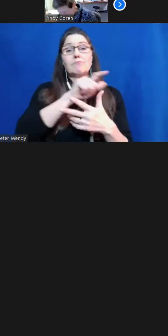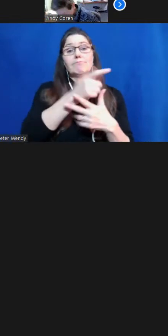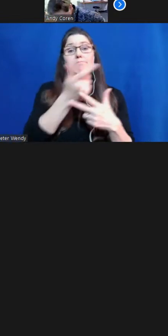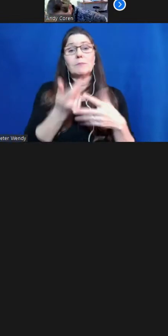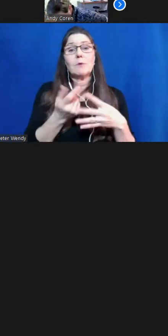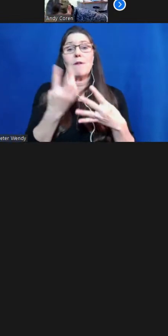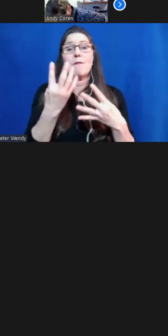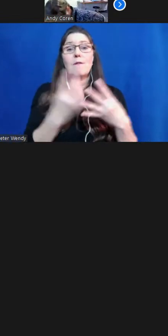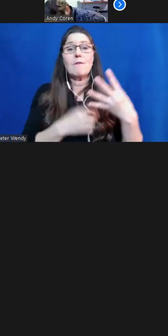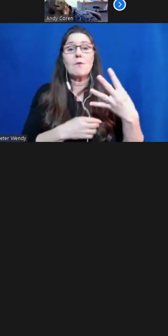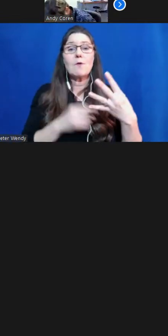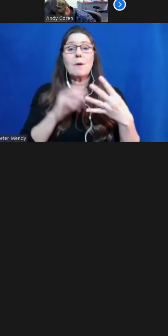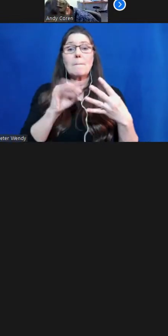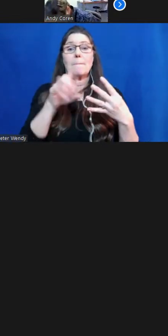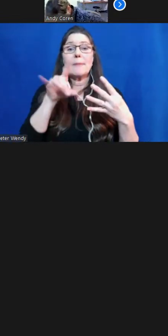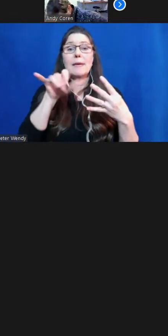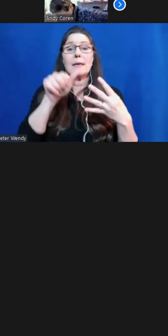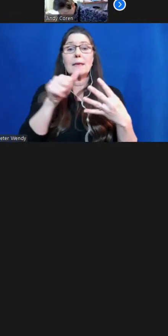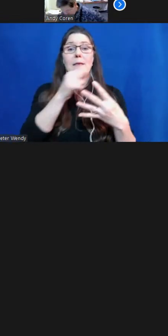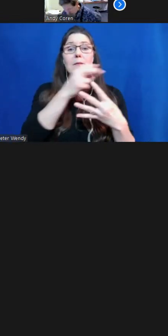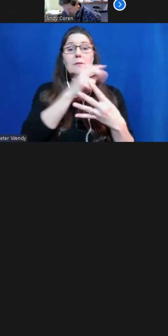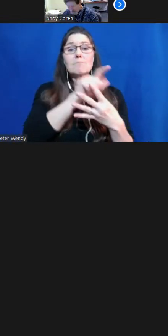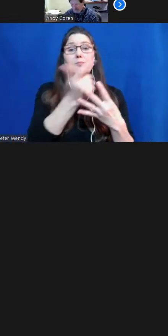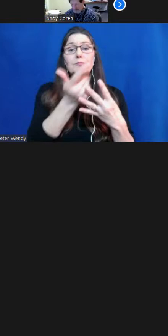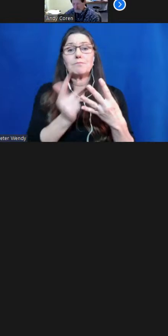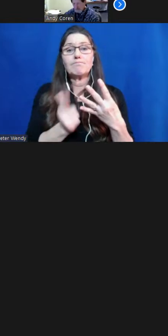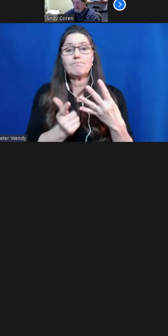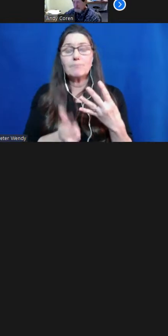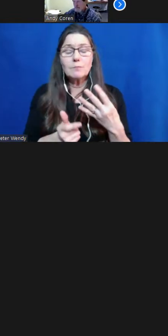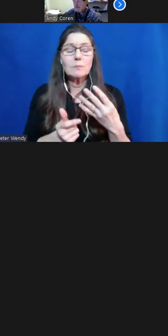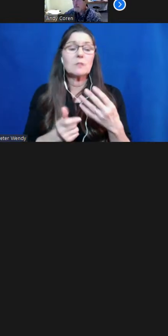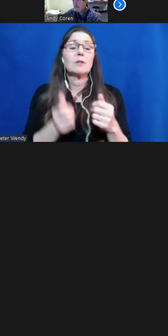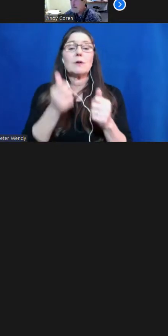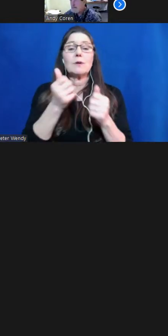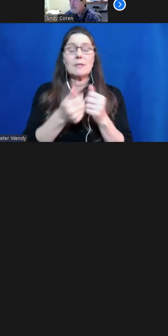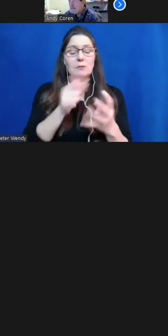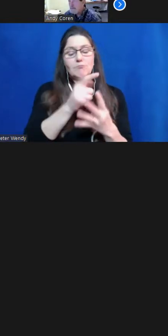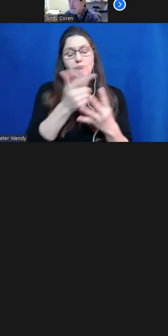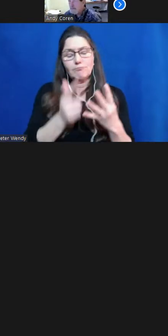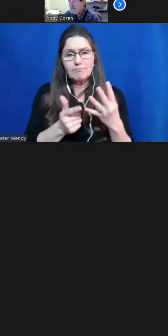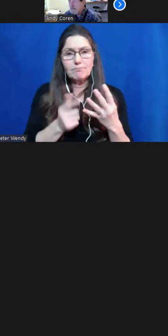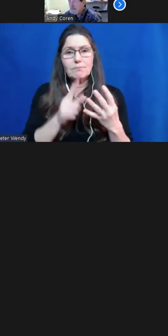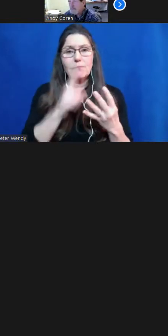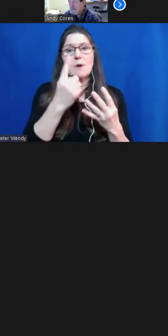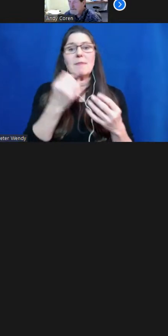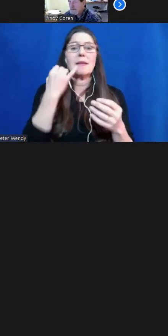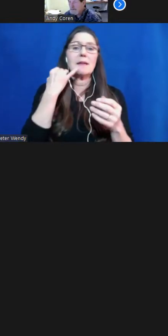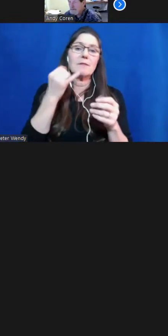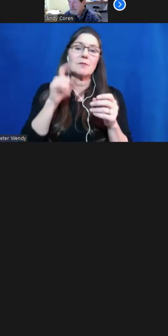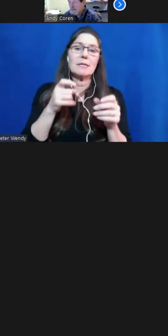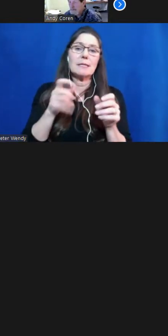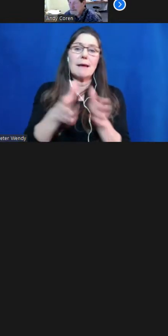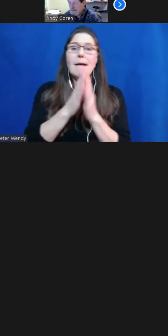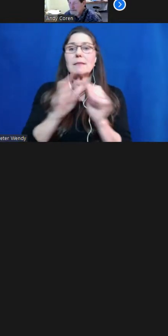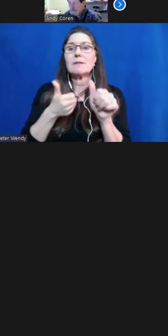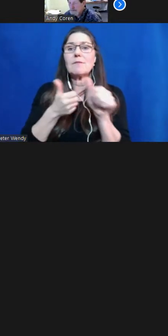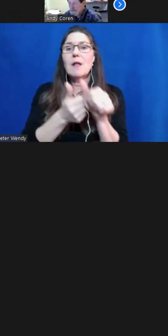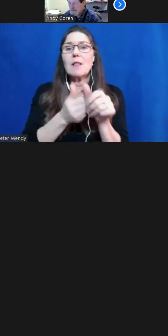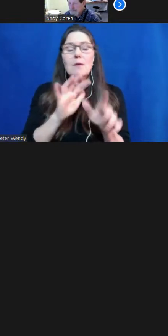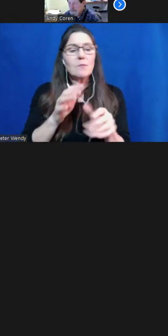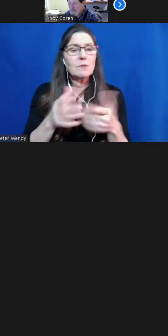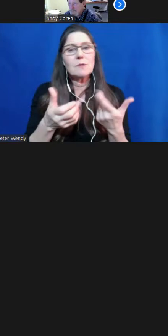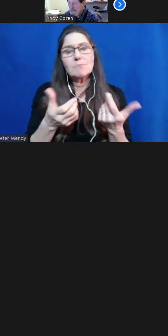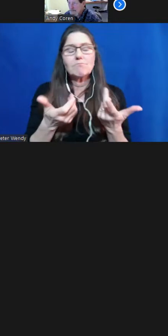media outlets today. And so we'll go through one question per outlet. If you need to ask a follow-up to clarify any information, that's